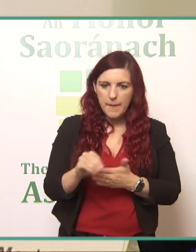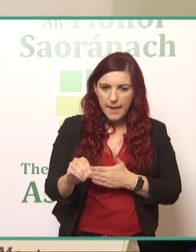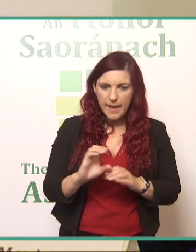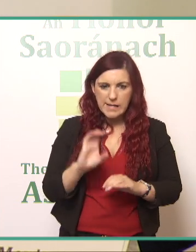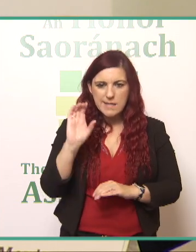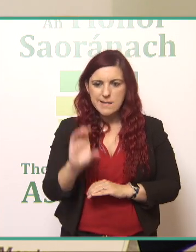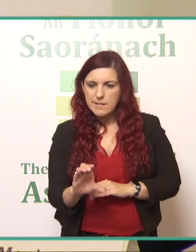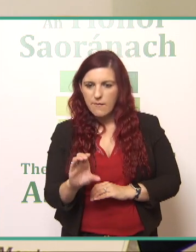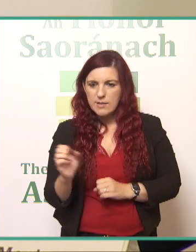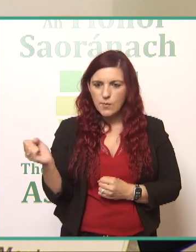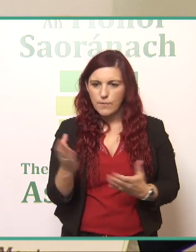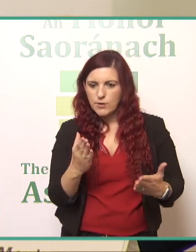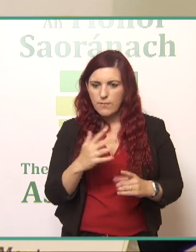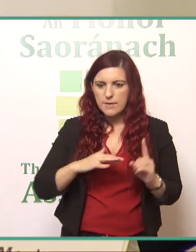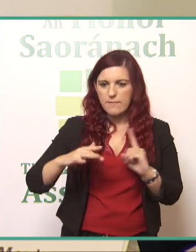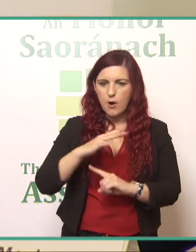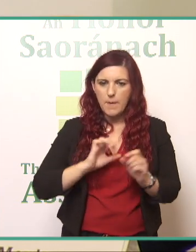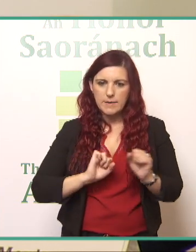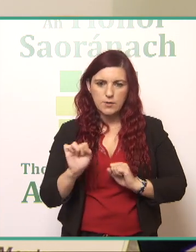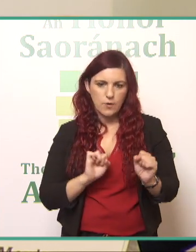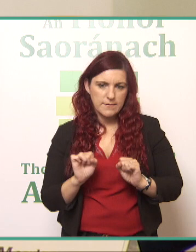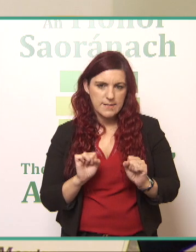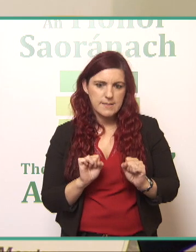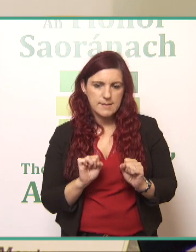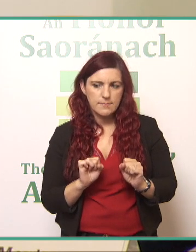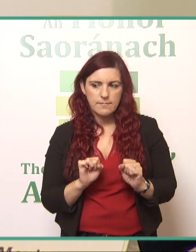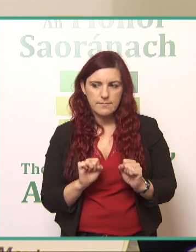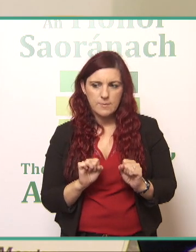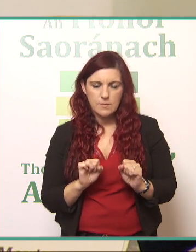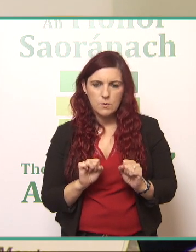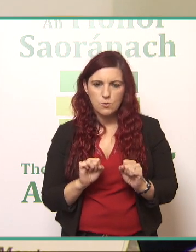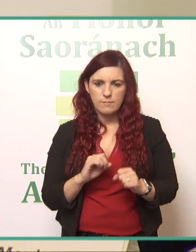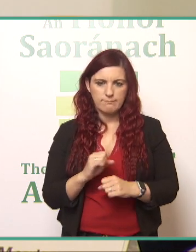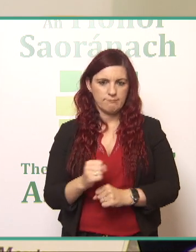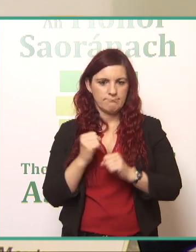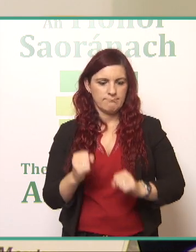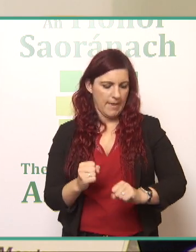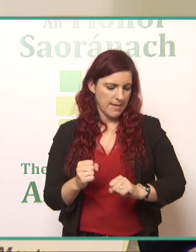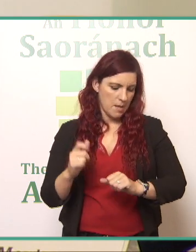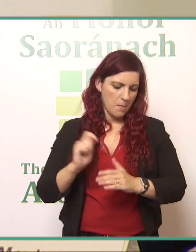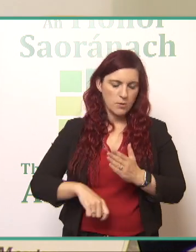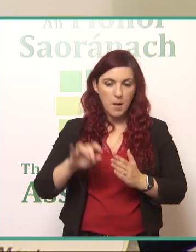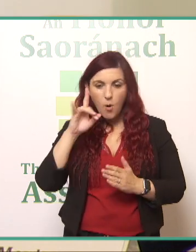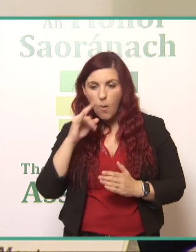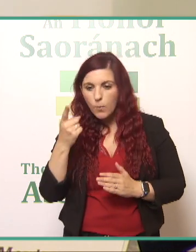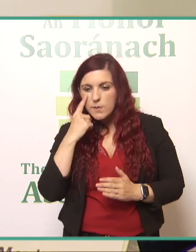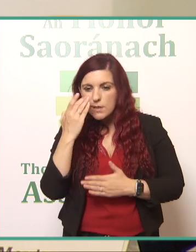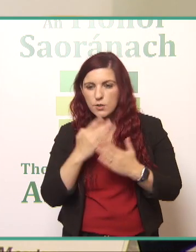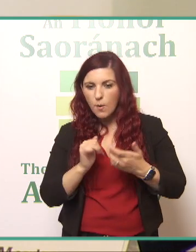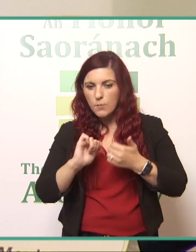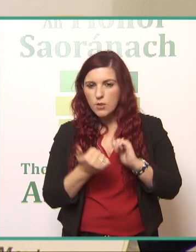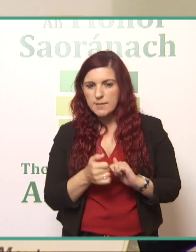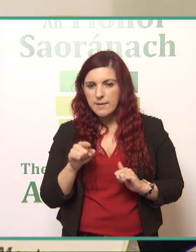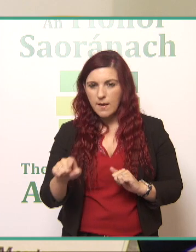of these environmental services that aren't returned in the markets. But I'm hoping that we'll see some changes in that now in the new